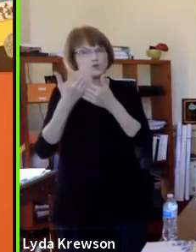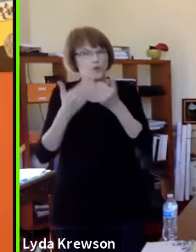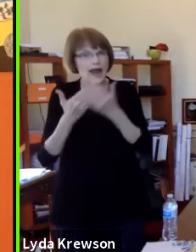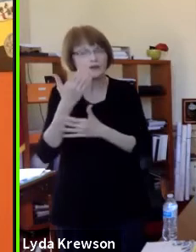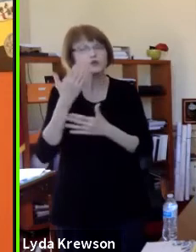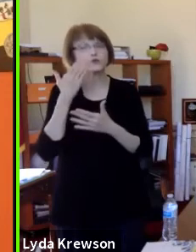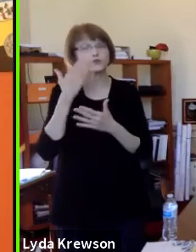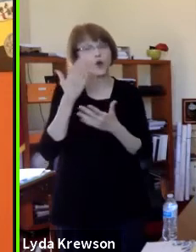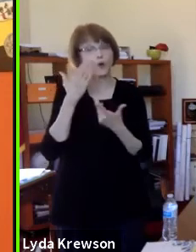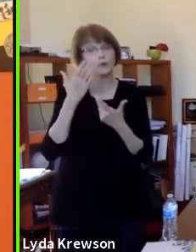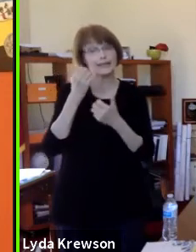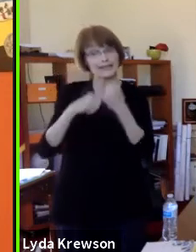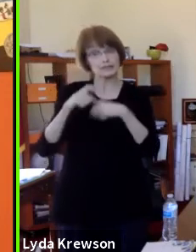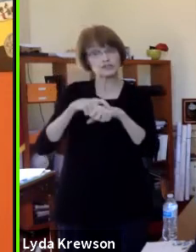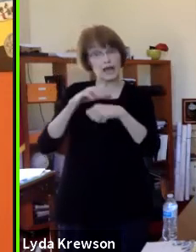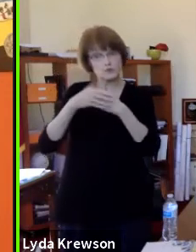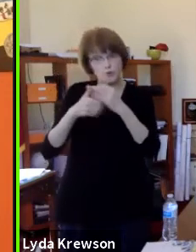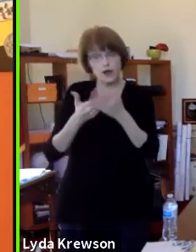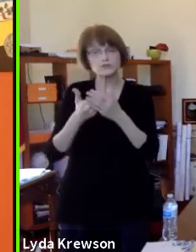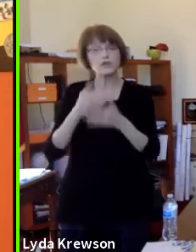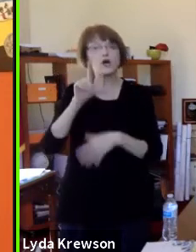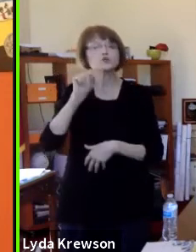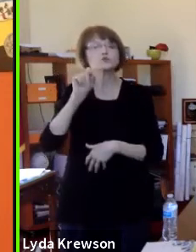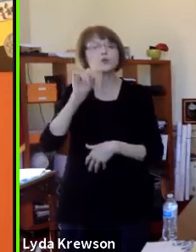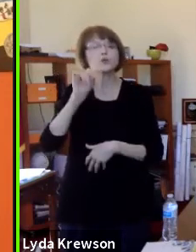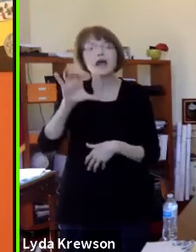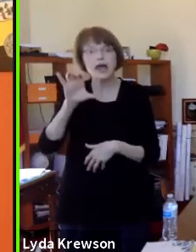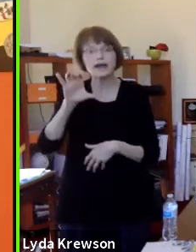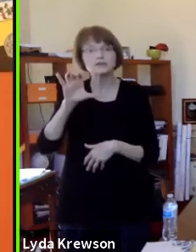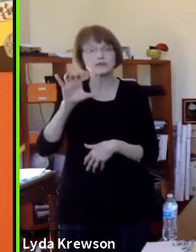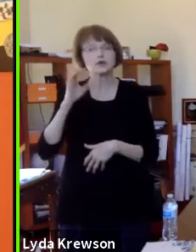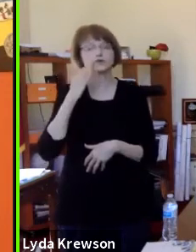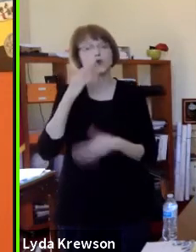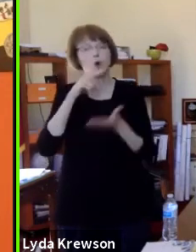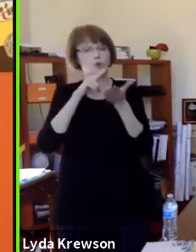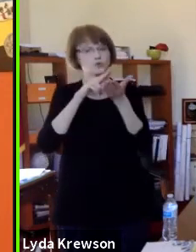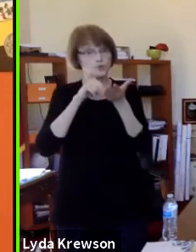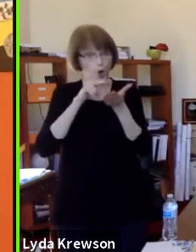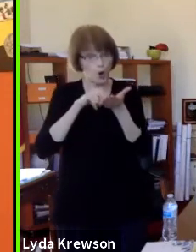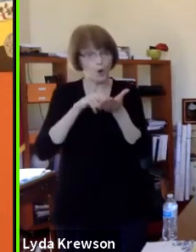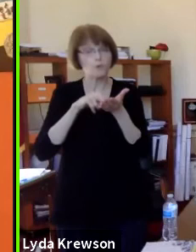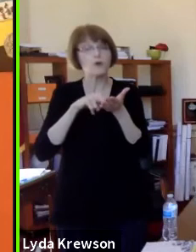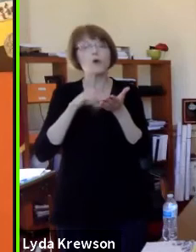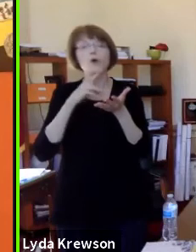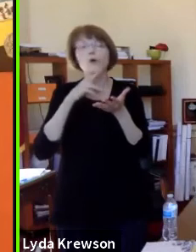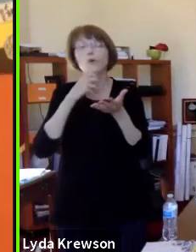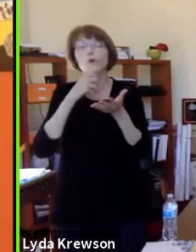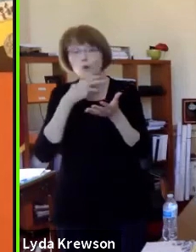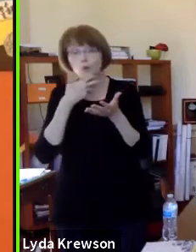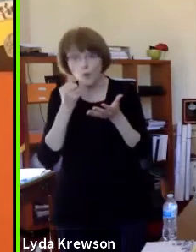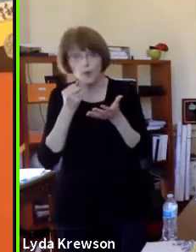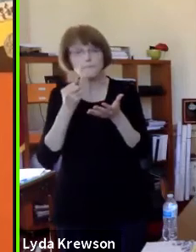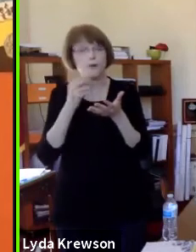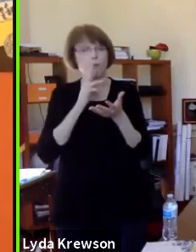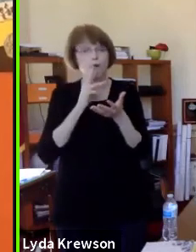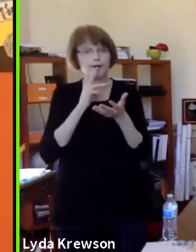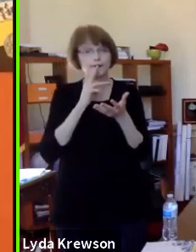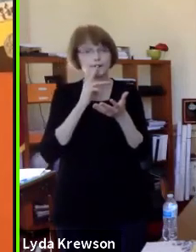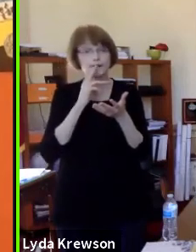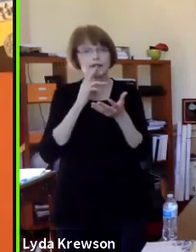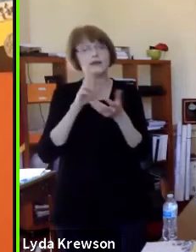And they tell me if you, when you're washing your hands with soap and warm water, if you can, you should sing